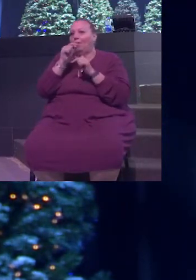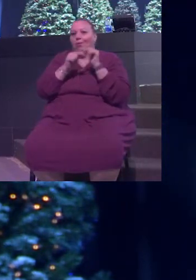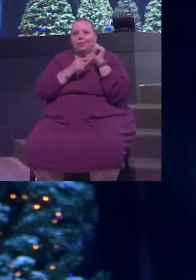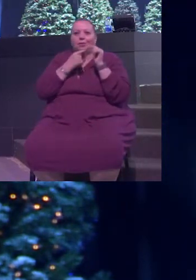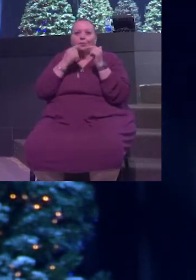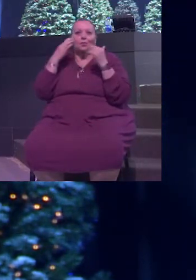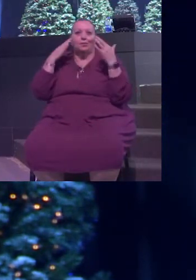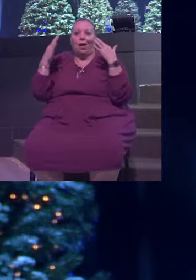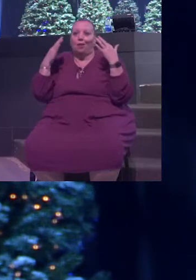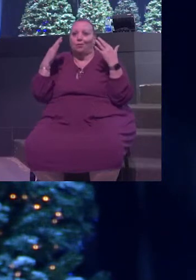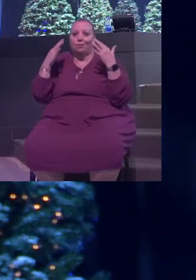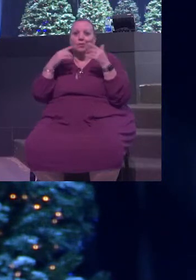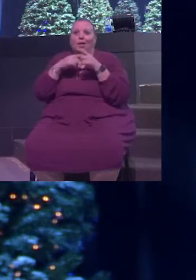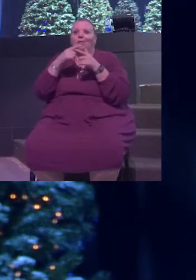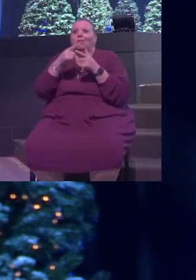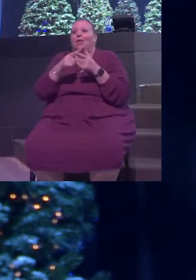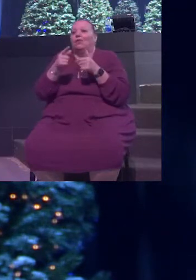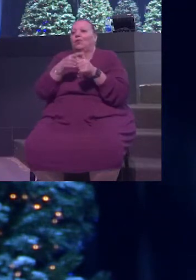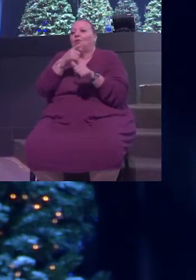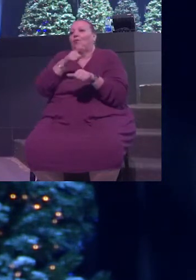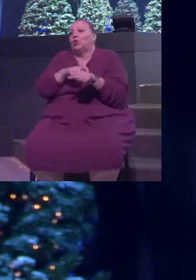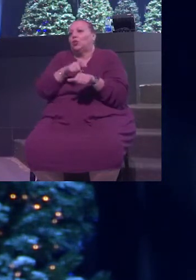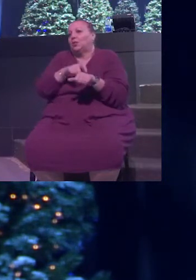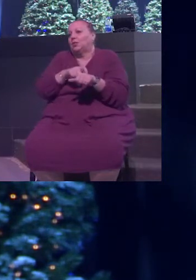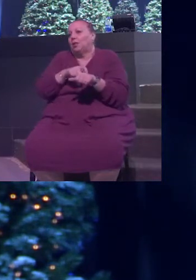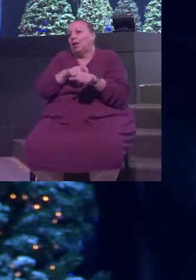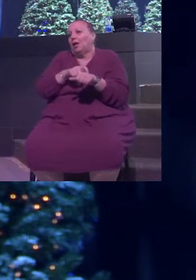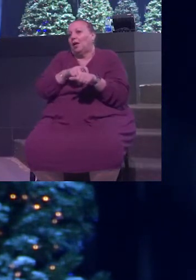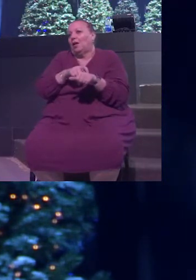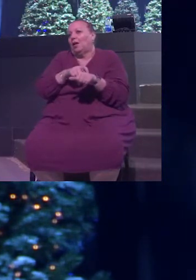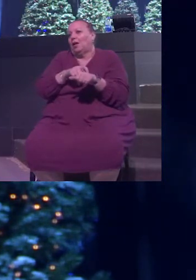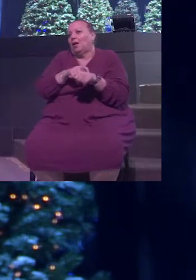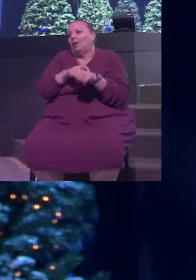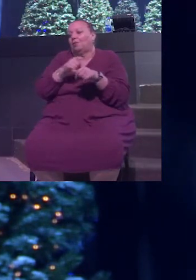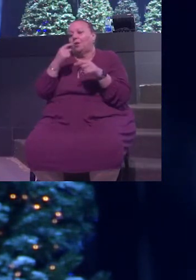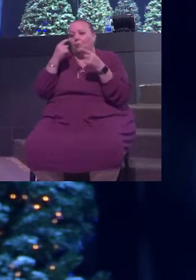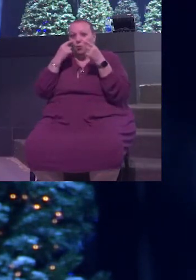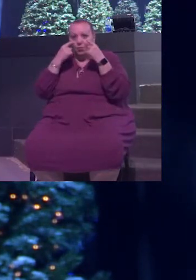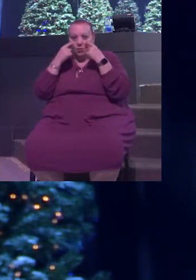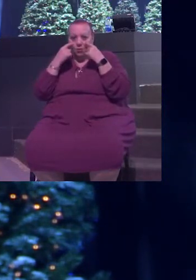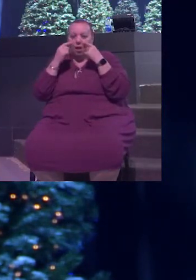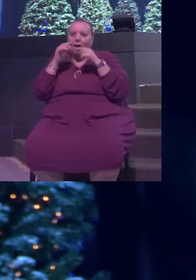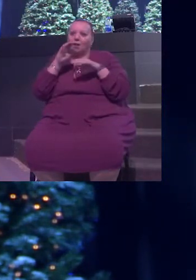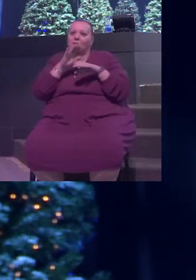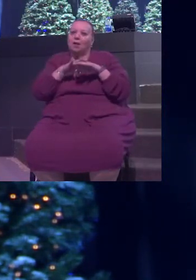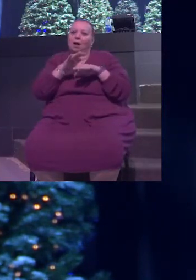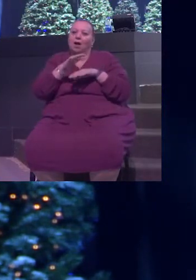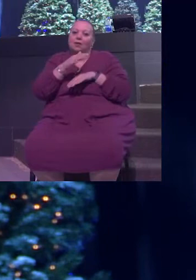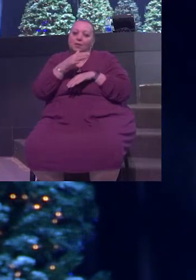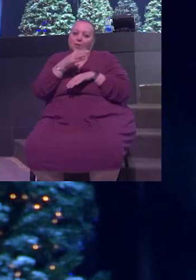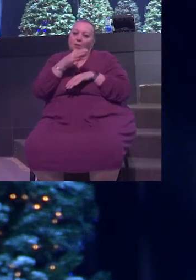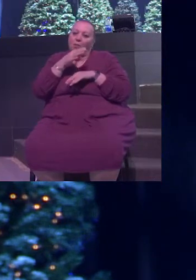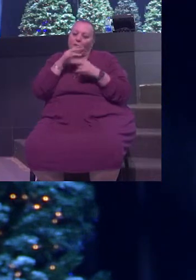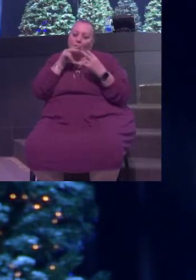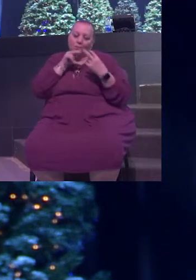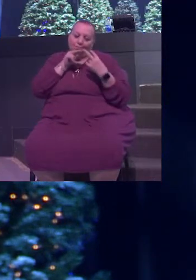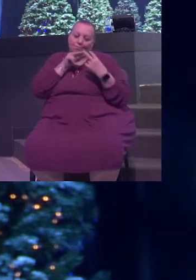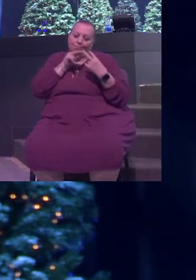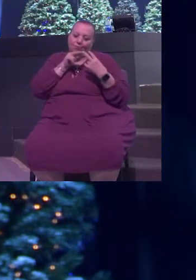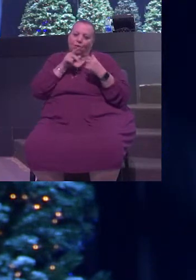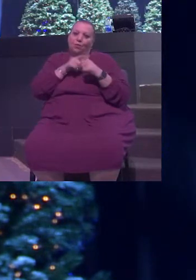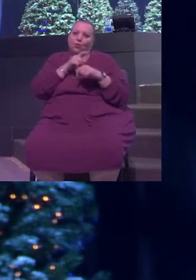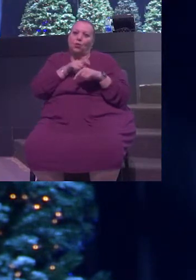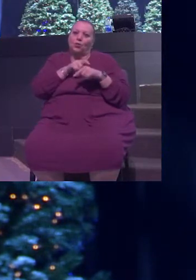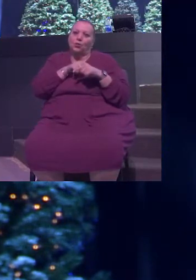unintelligible sounds. Then, for the first time, he fixes his eyes on his mother's. For the first